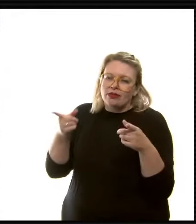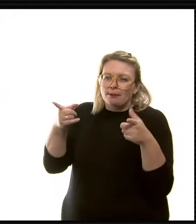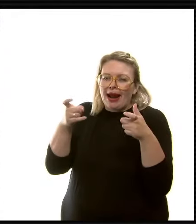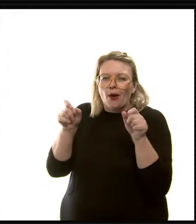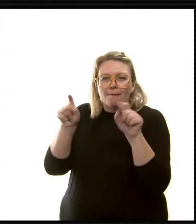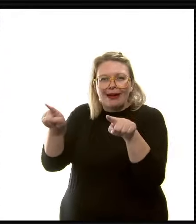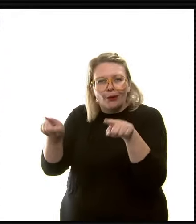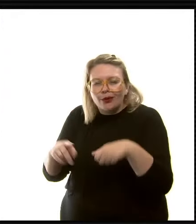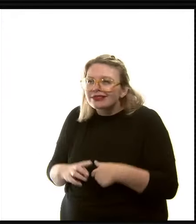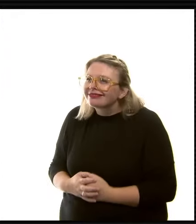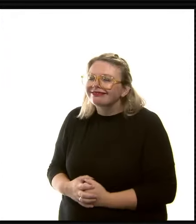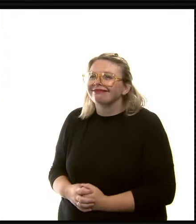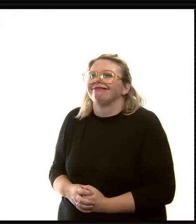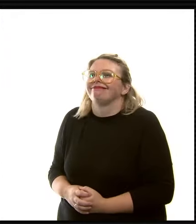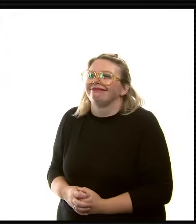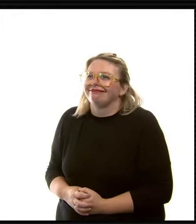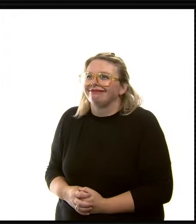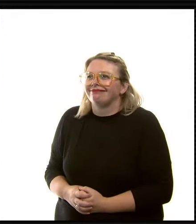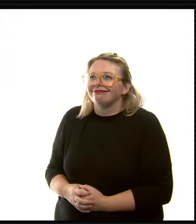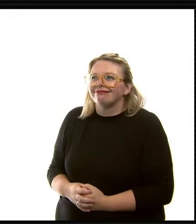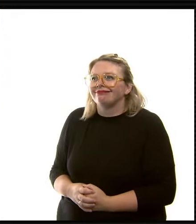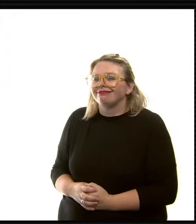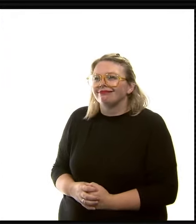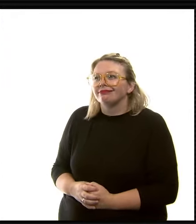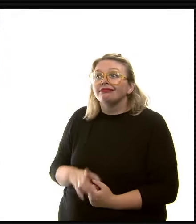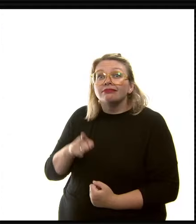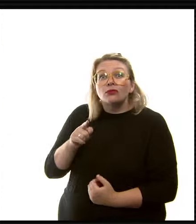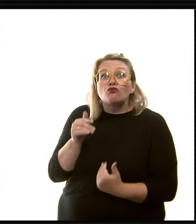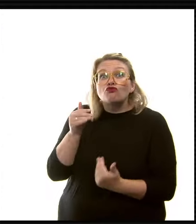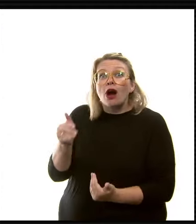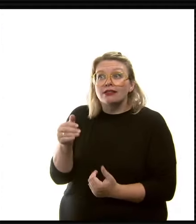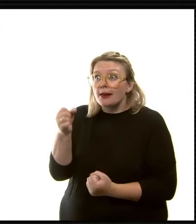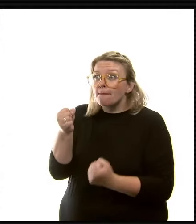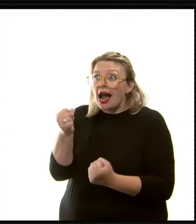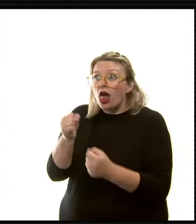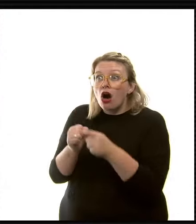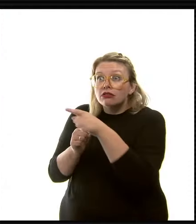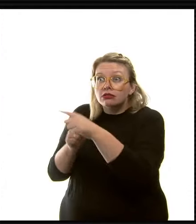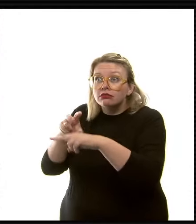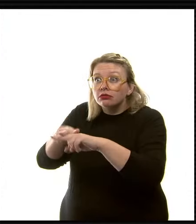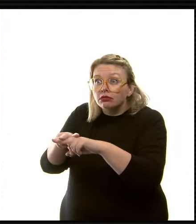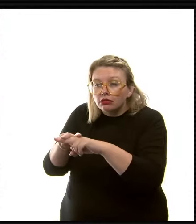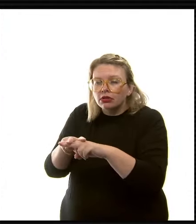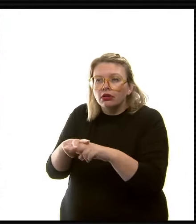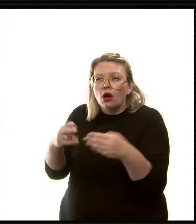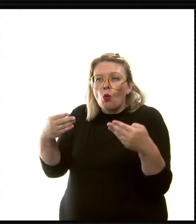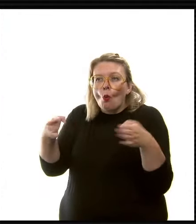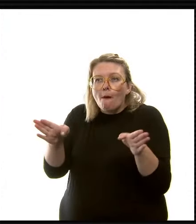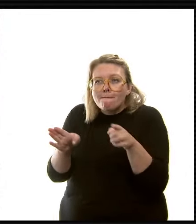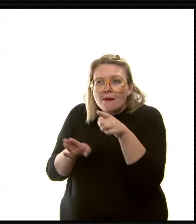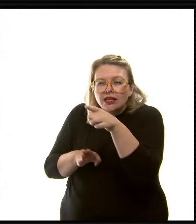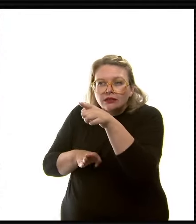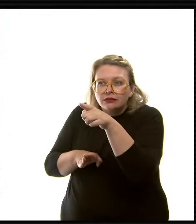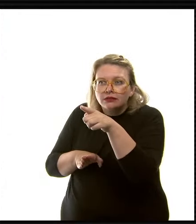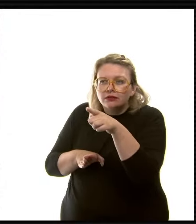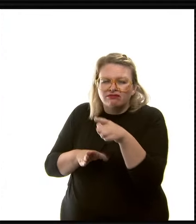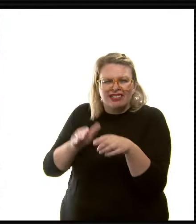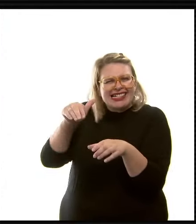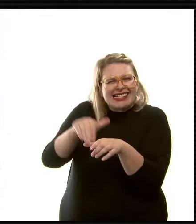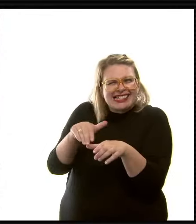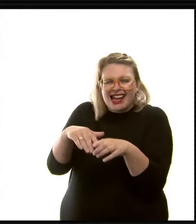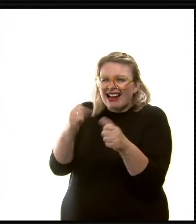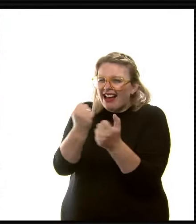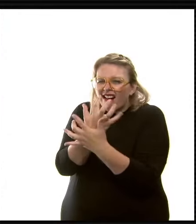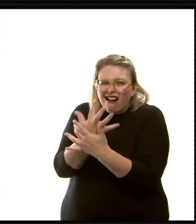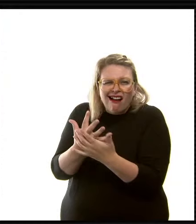Yeah. There's a cockpit on the front for the clone pilot, and then if you open any one of these panels, there's plenty of room inside